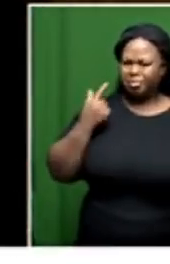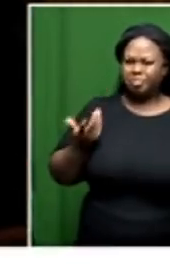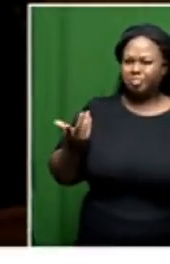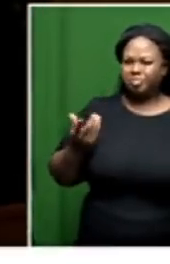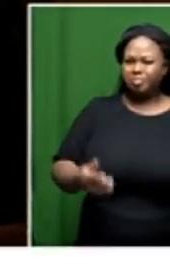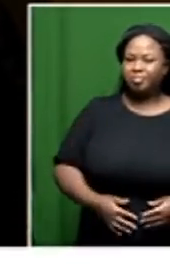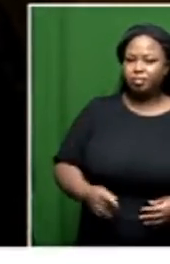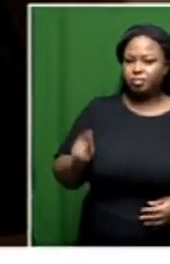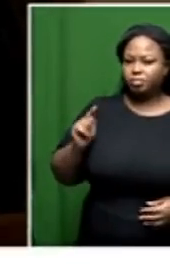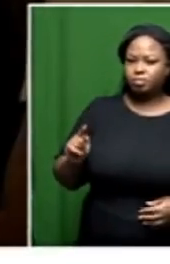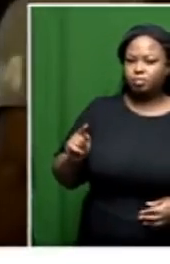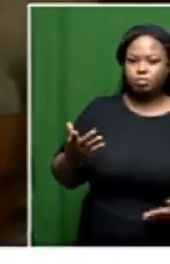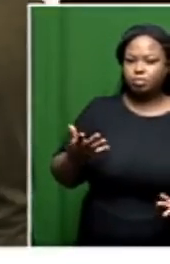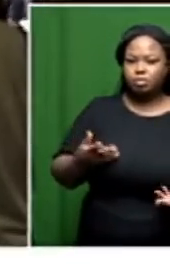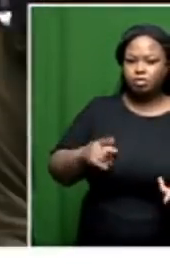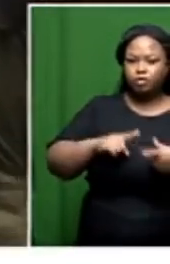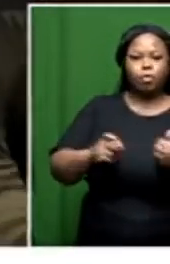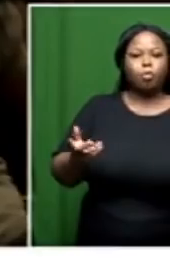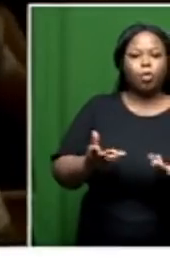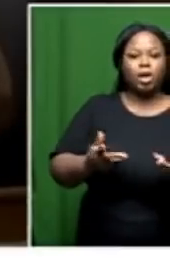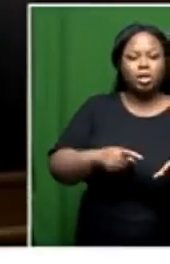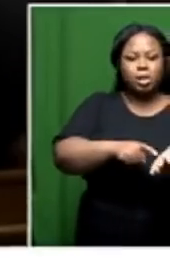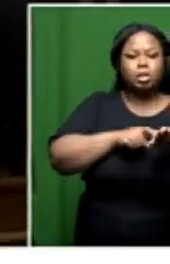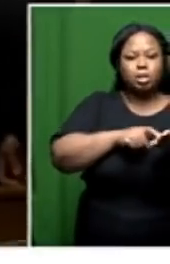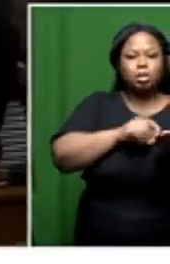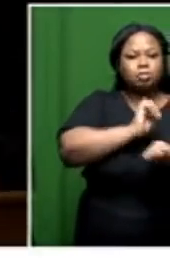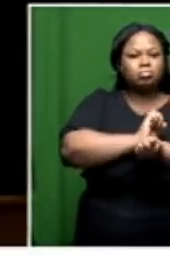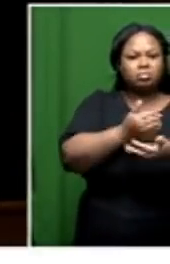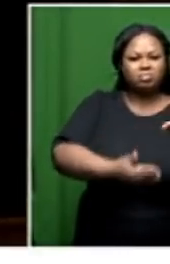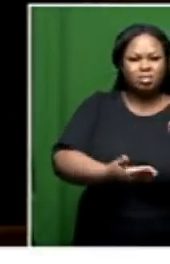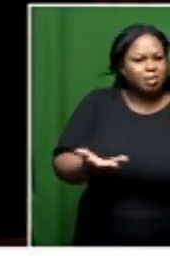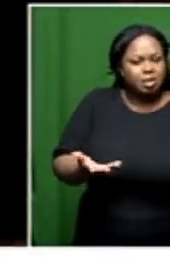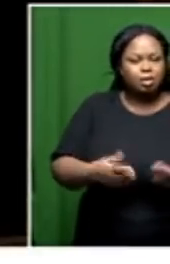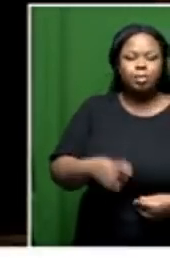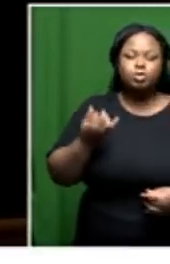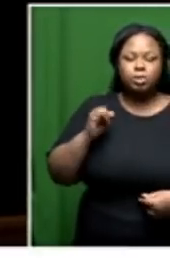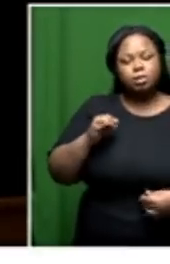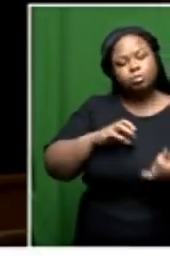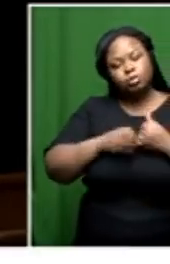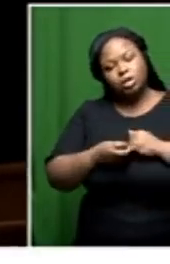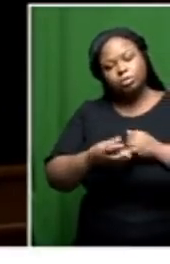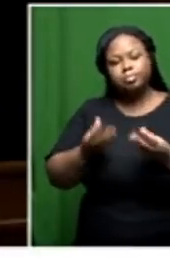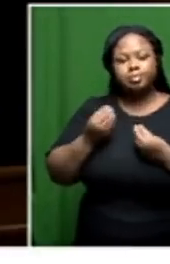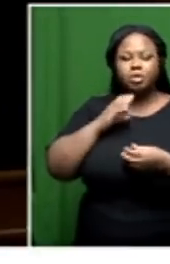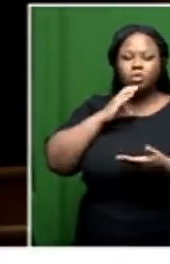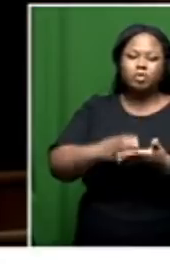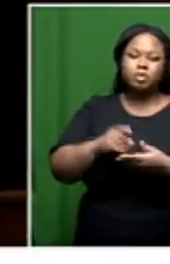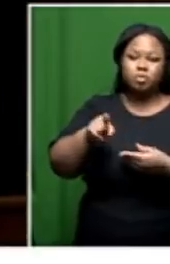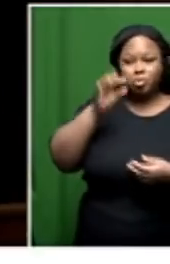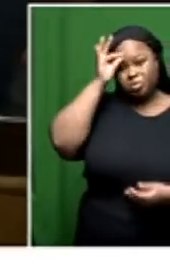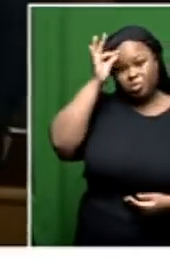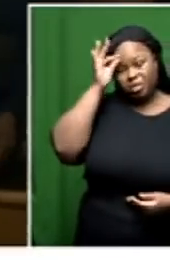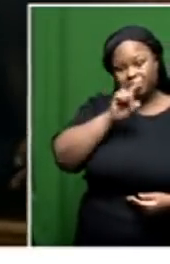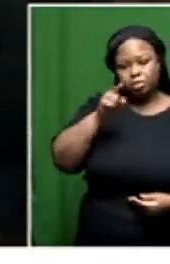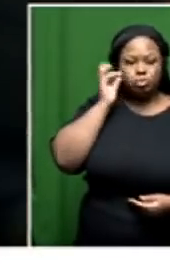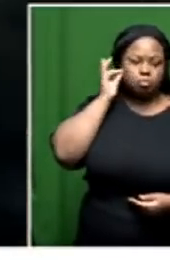where these warrants now come from. We're still trying to get some confirmation from police. All they've said, and it's what